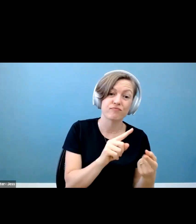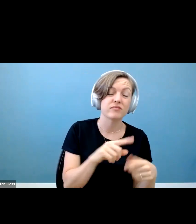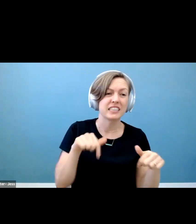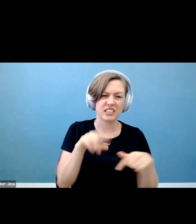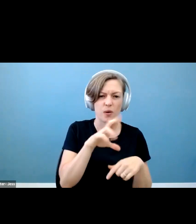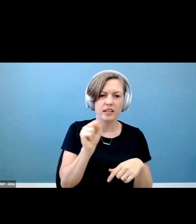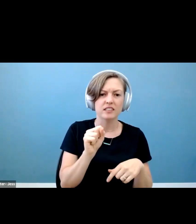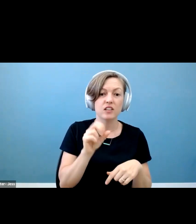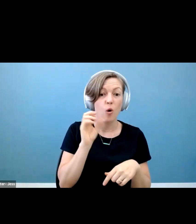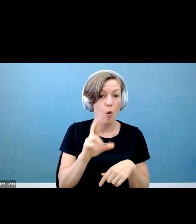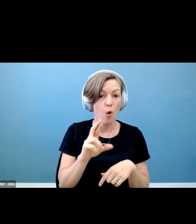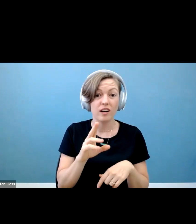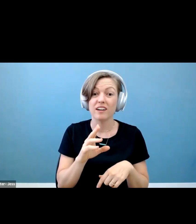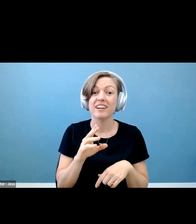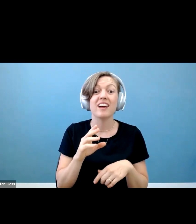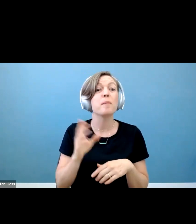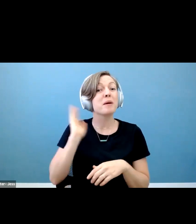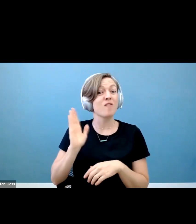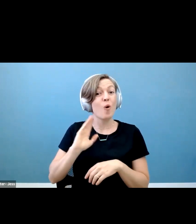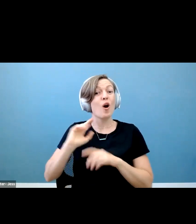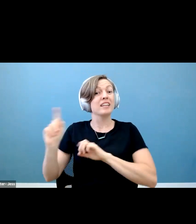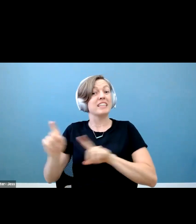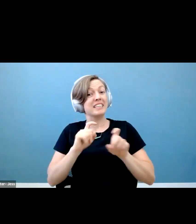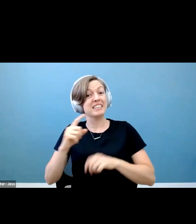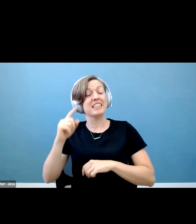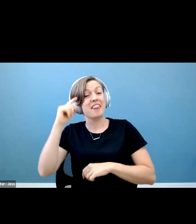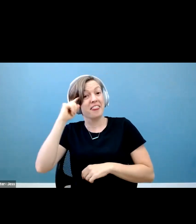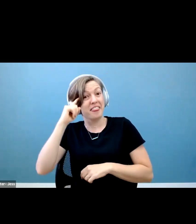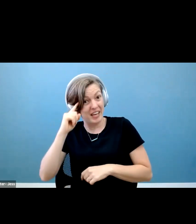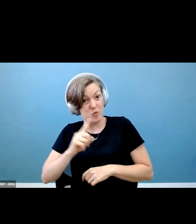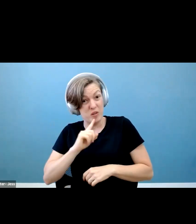never was as white as previous census categories suggested.